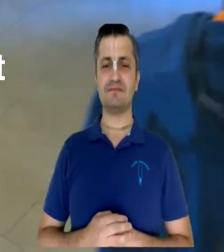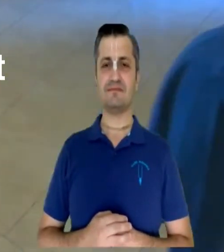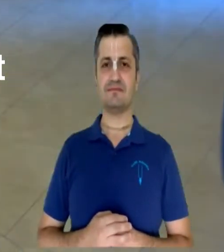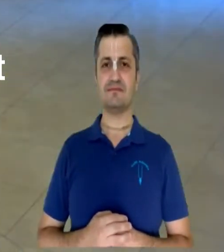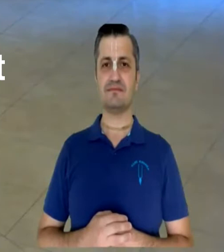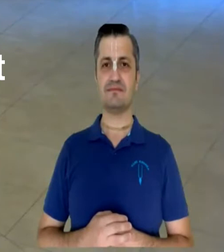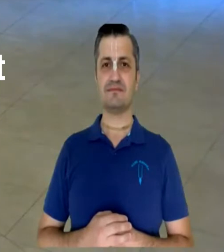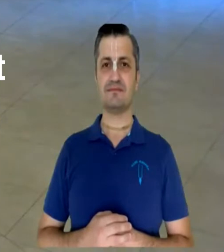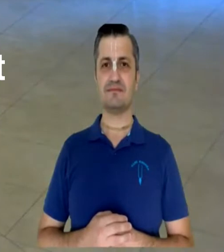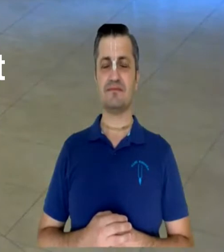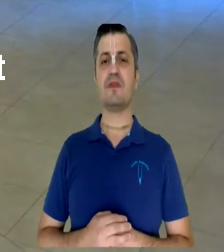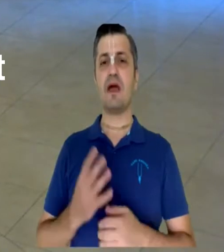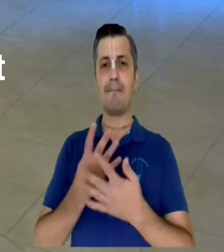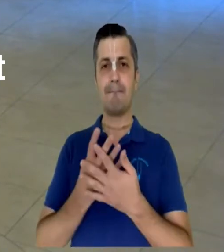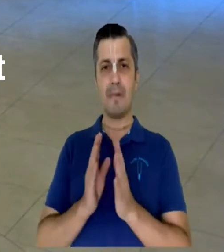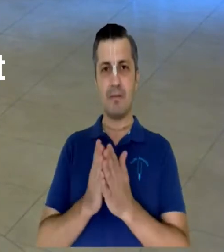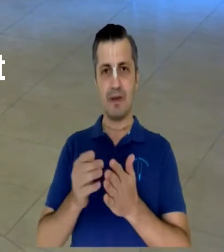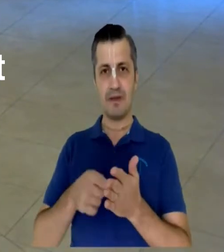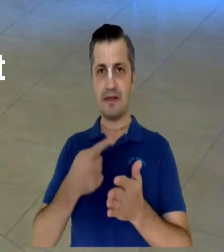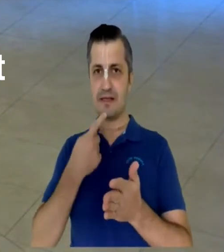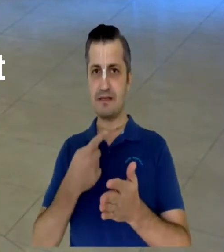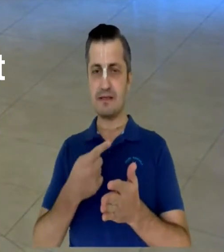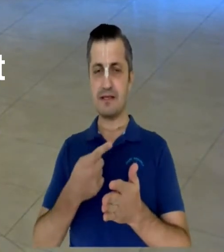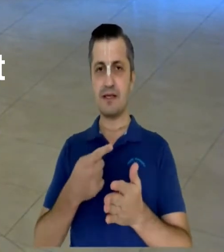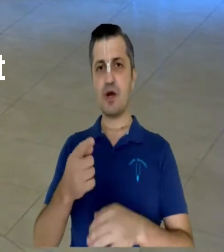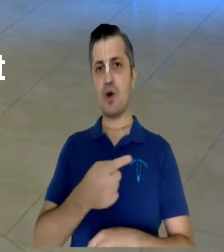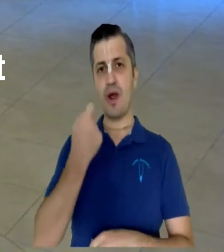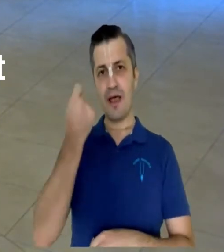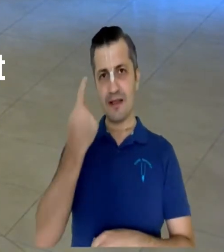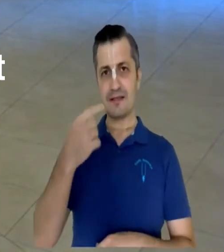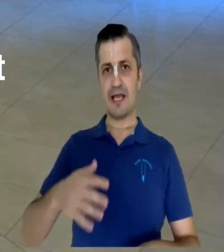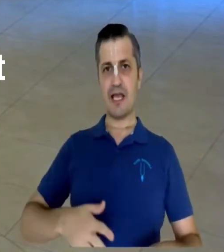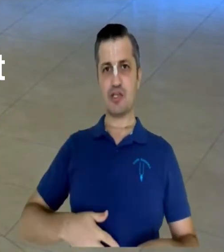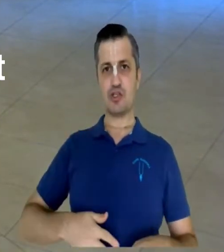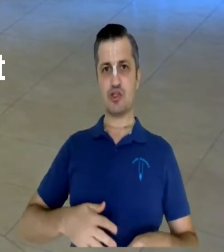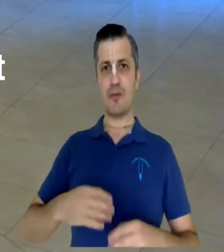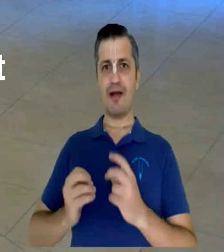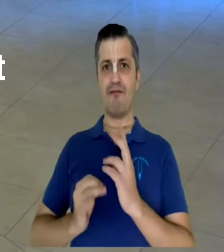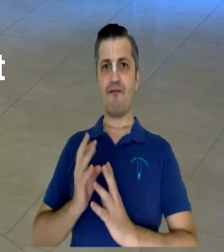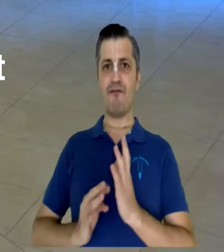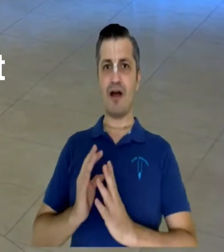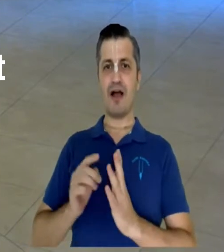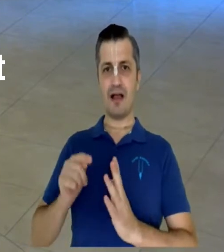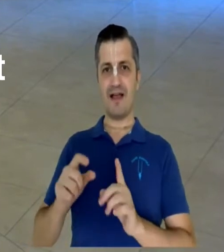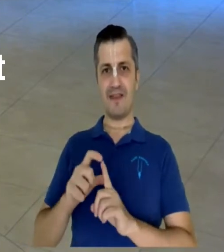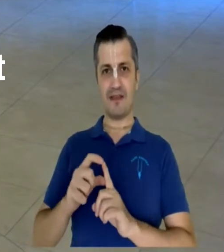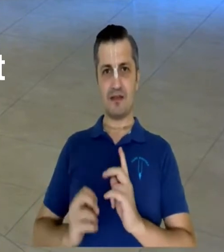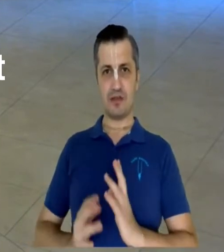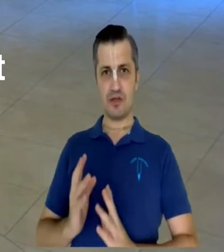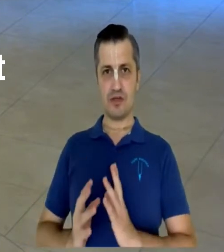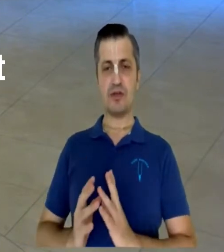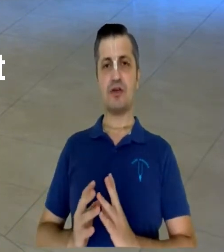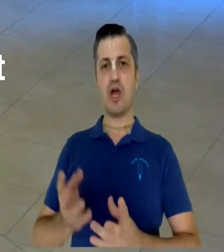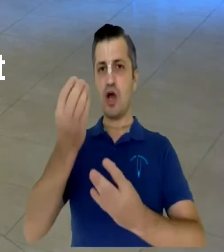According to Ayurvedic Shastra, we understand that there is a fire in the stomach which digests all food sent here. When